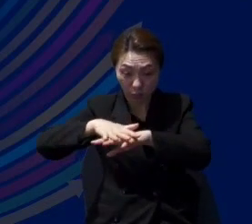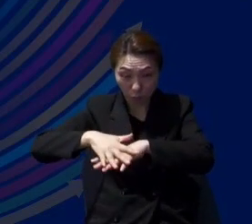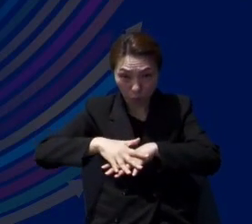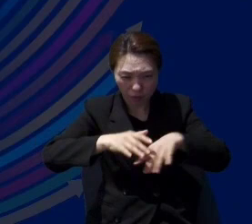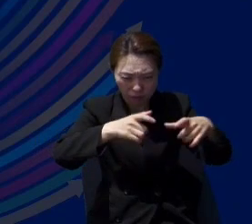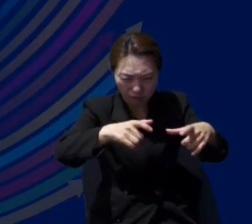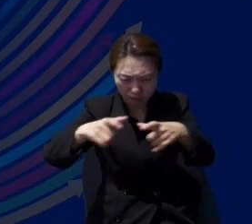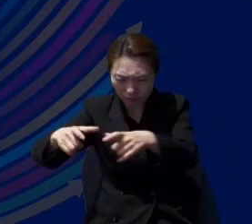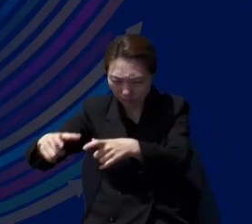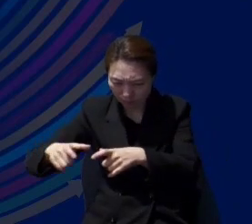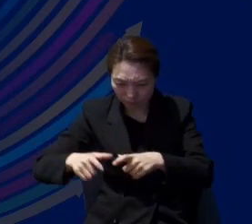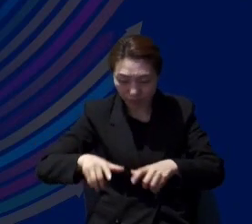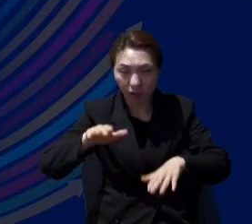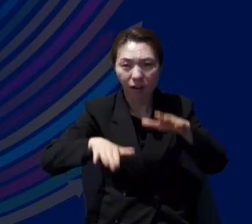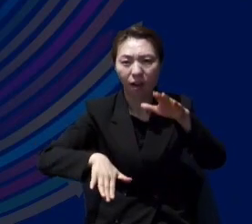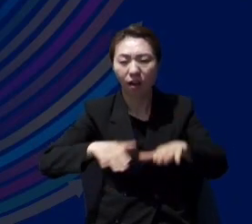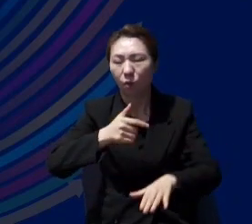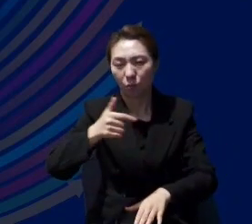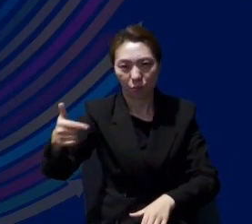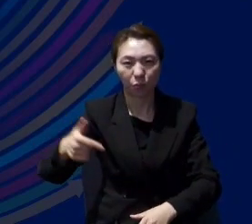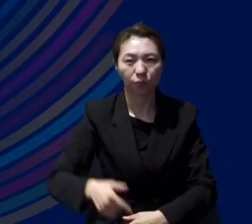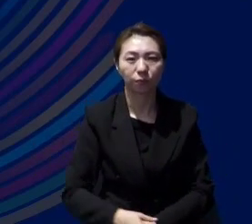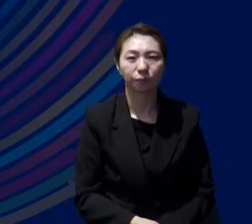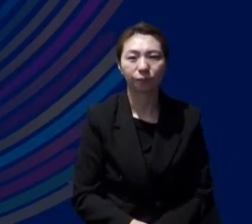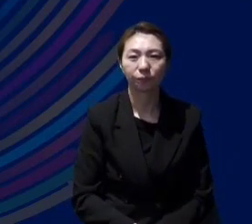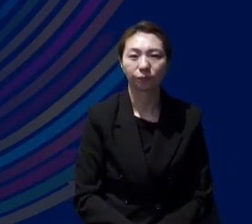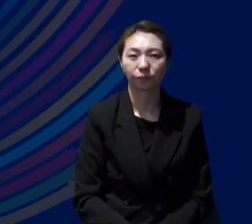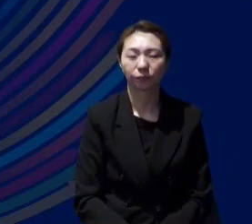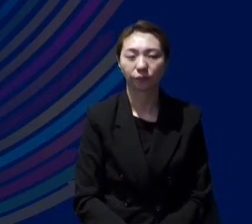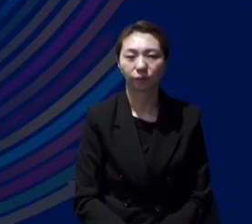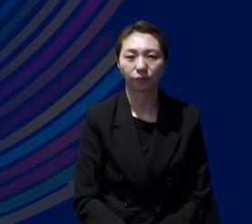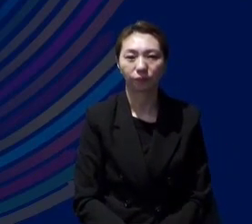This slide has the same layout as the previous one,